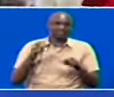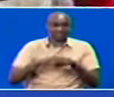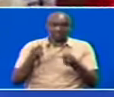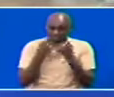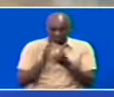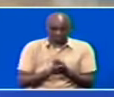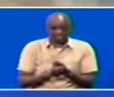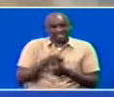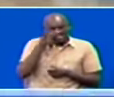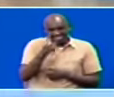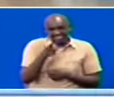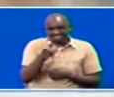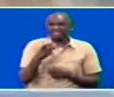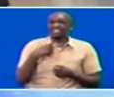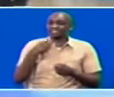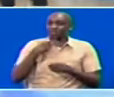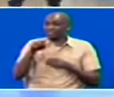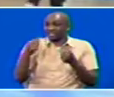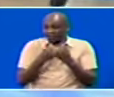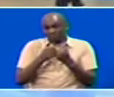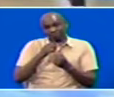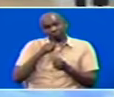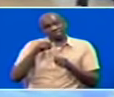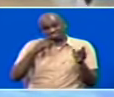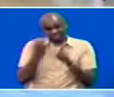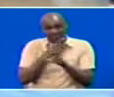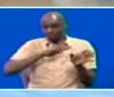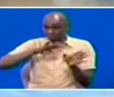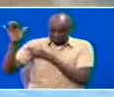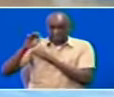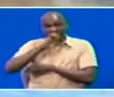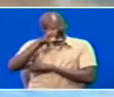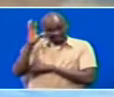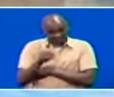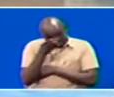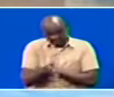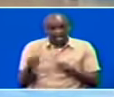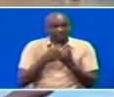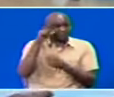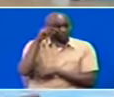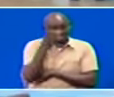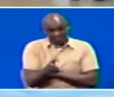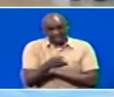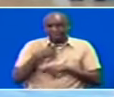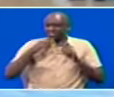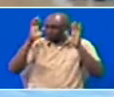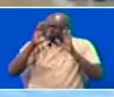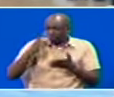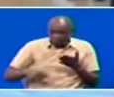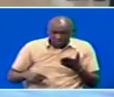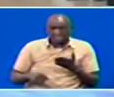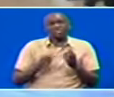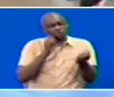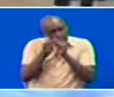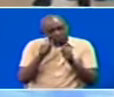has been 7 epic days of the 7th edition of the Interparliamentary Games here at the coastal city. But of key importance is how